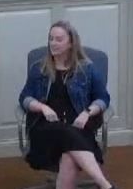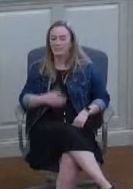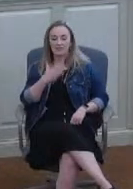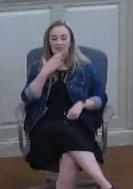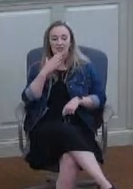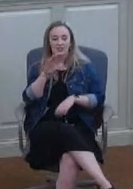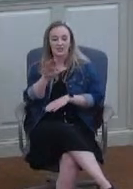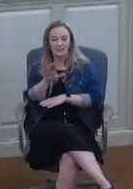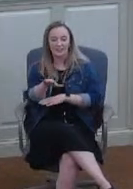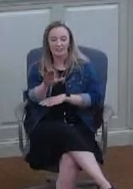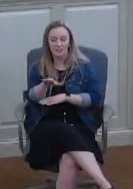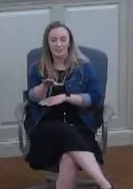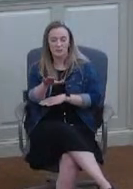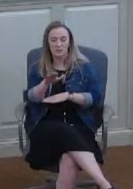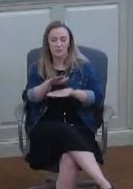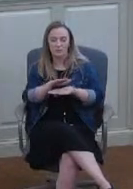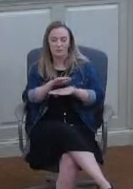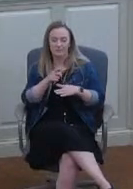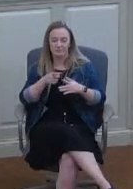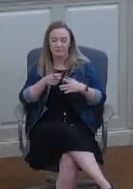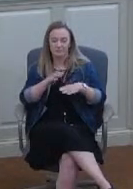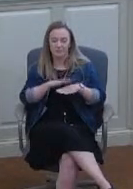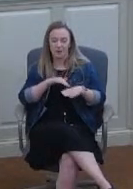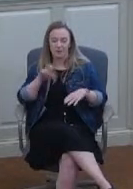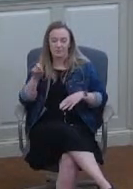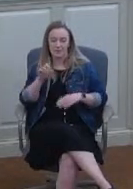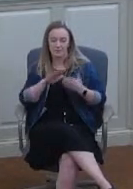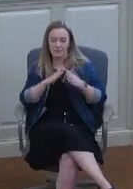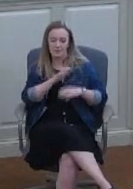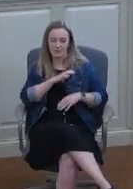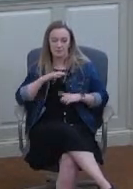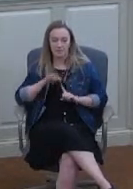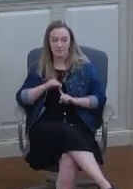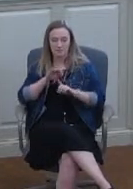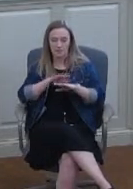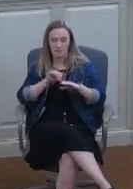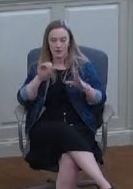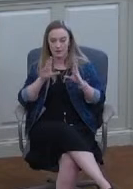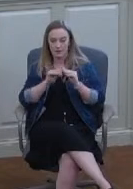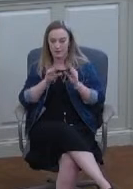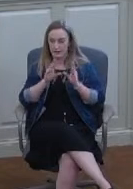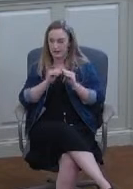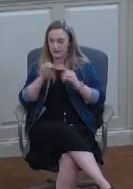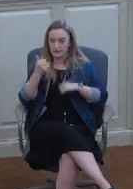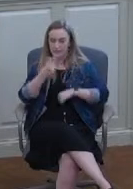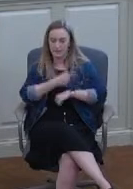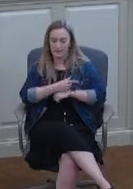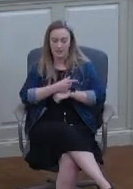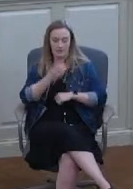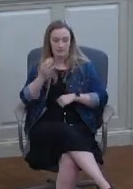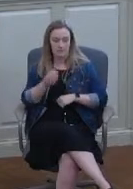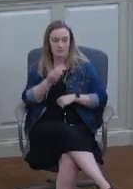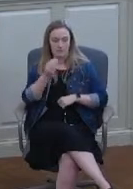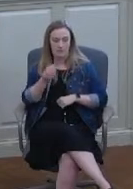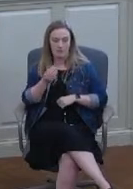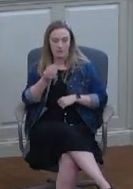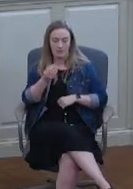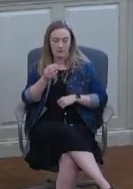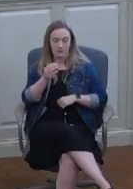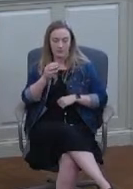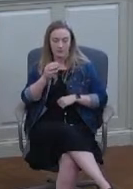I'm going to call the Danville City Commission special call meeting. Today is Monday, the 22nd